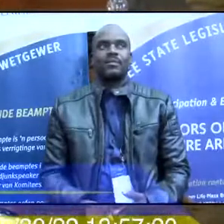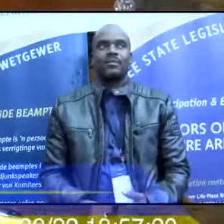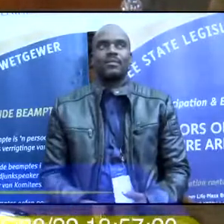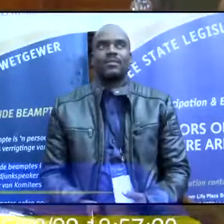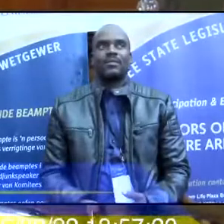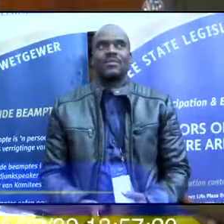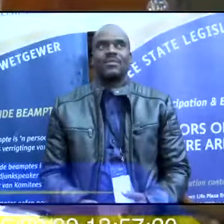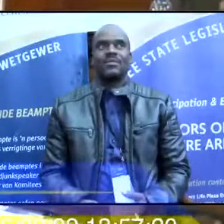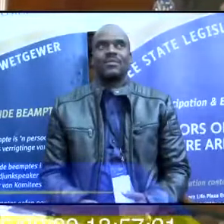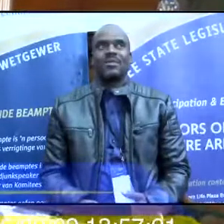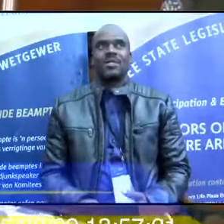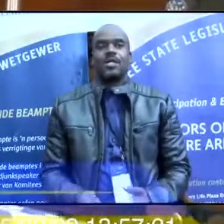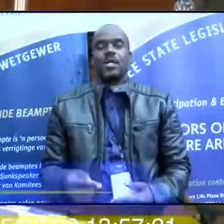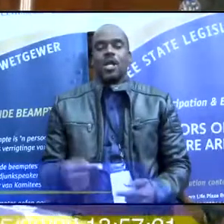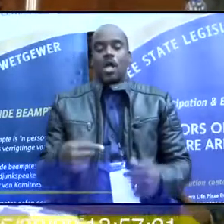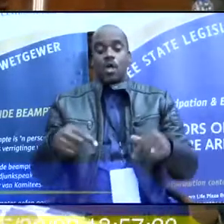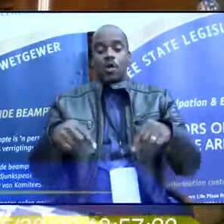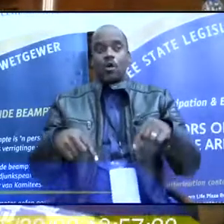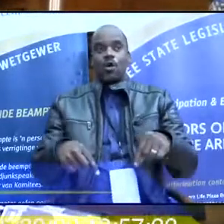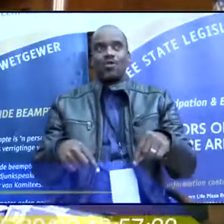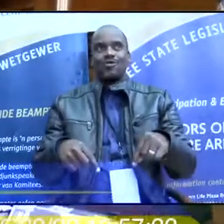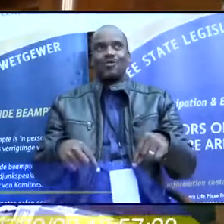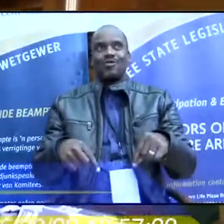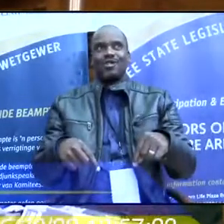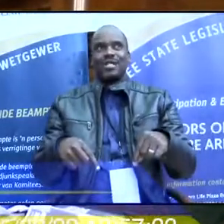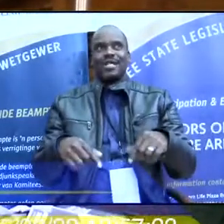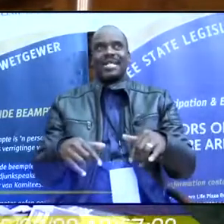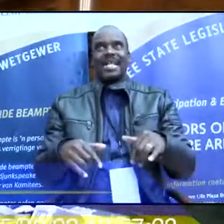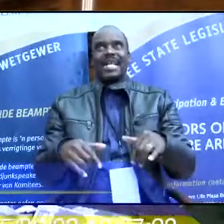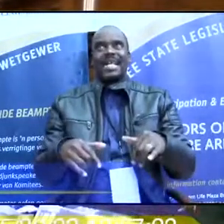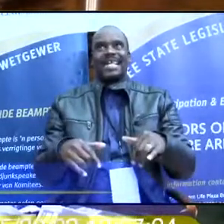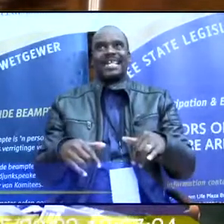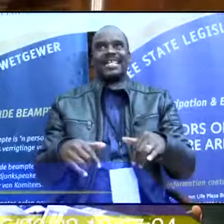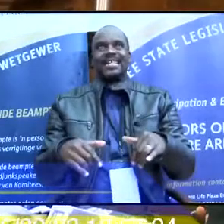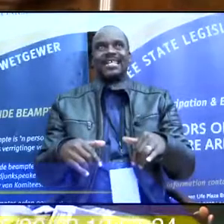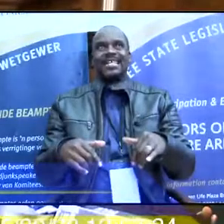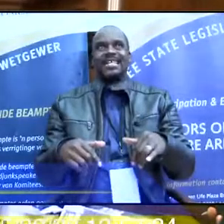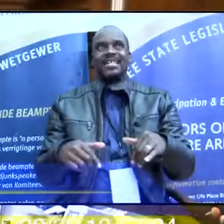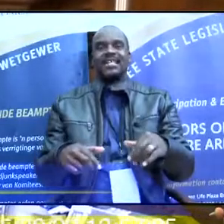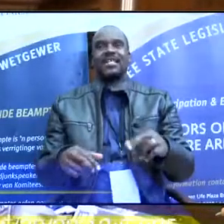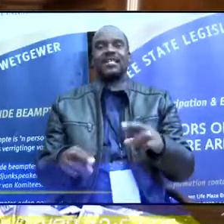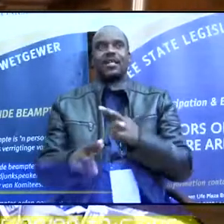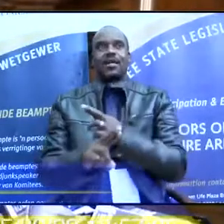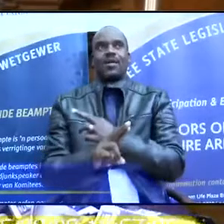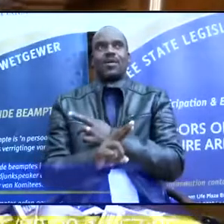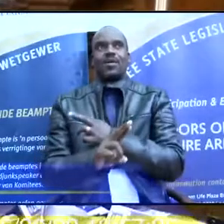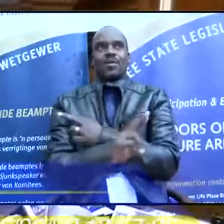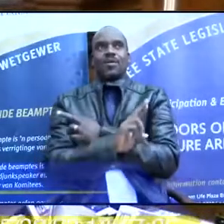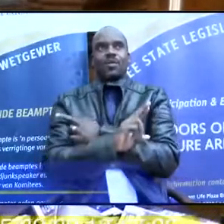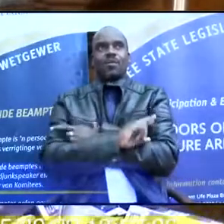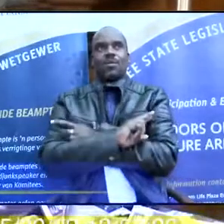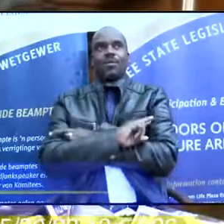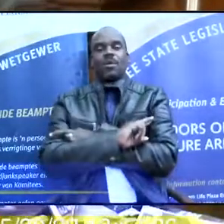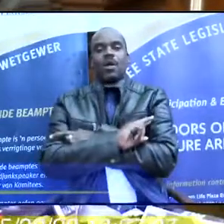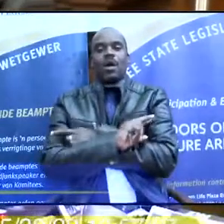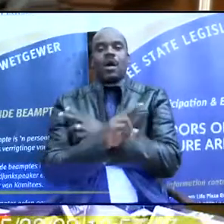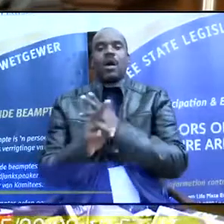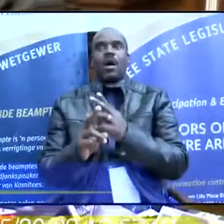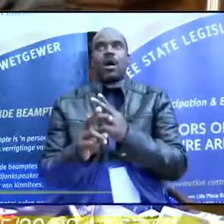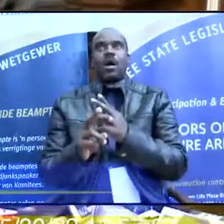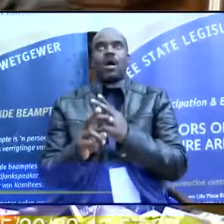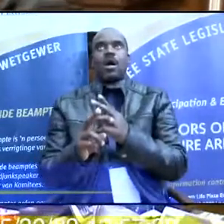to adjourn for lunch it's all it's already one o'clock we'll come back at two